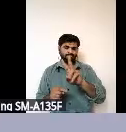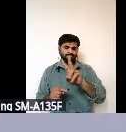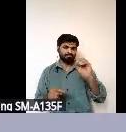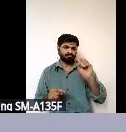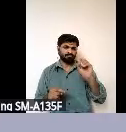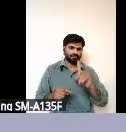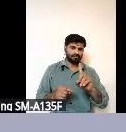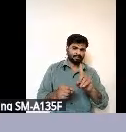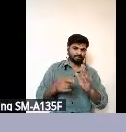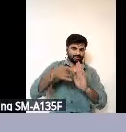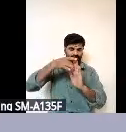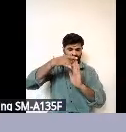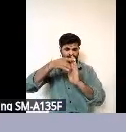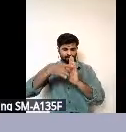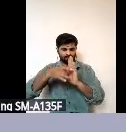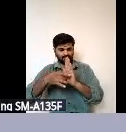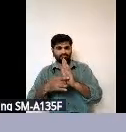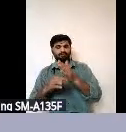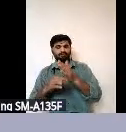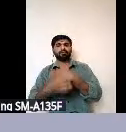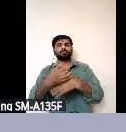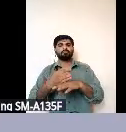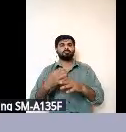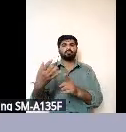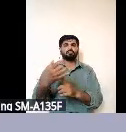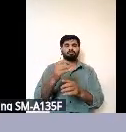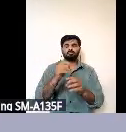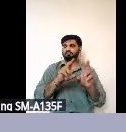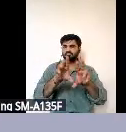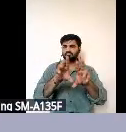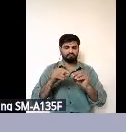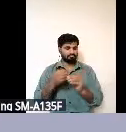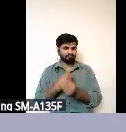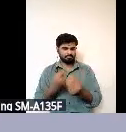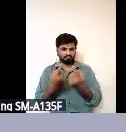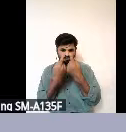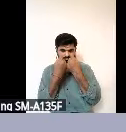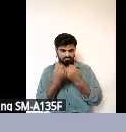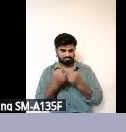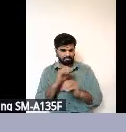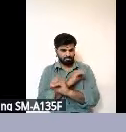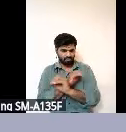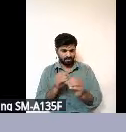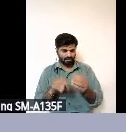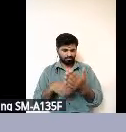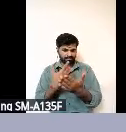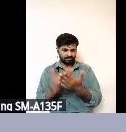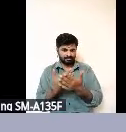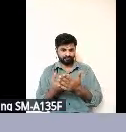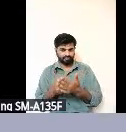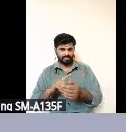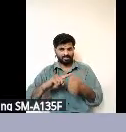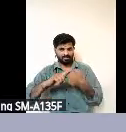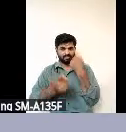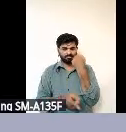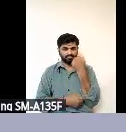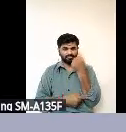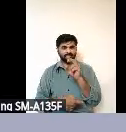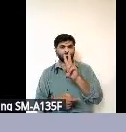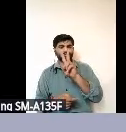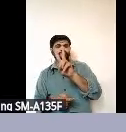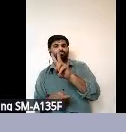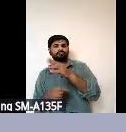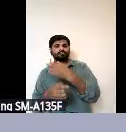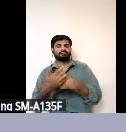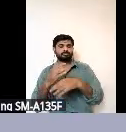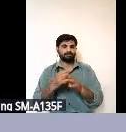data, but after the pushback from the civil society and the OPDs, at the last moment, five categories of disability were included in